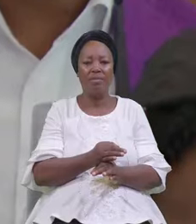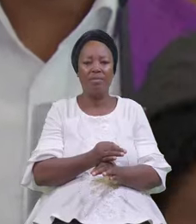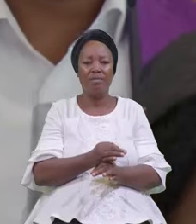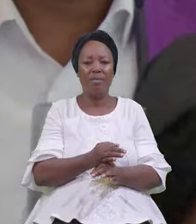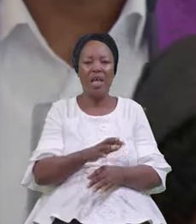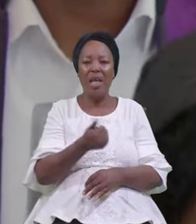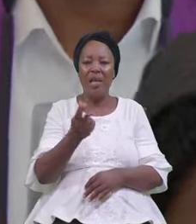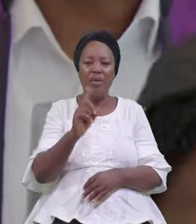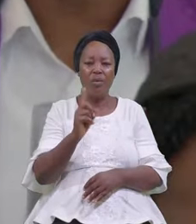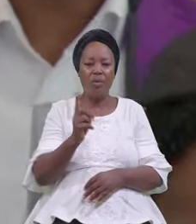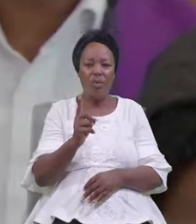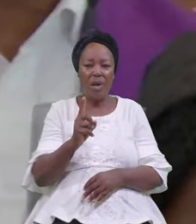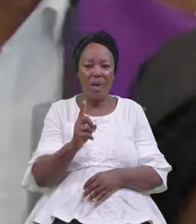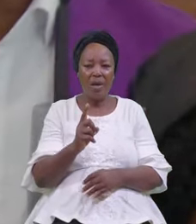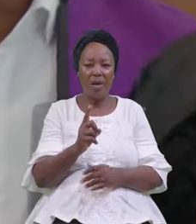Anywhere,